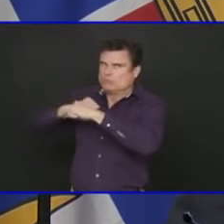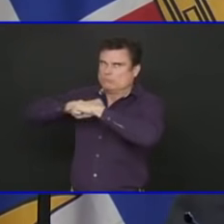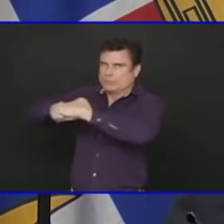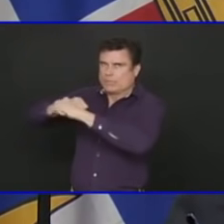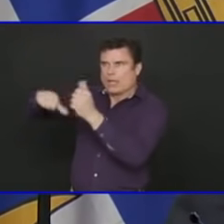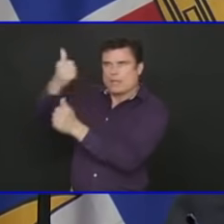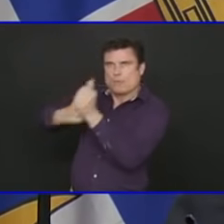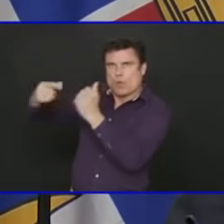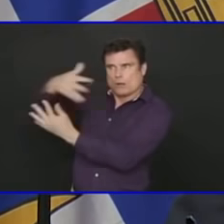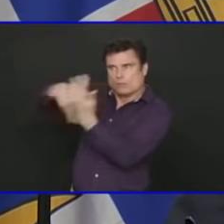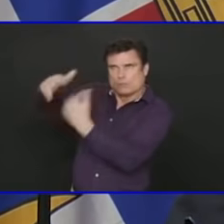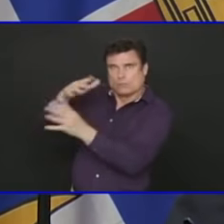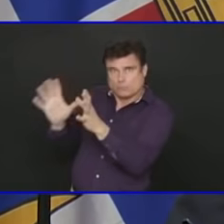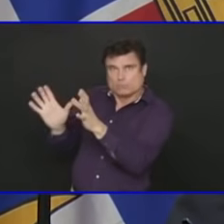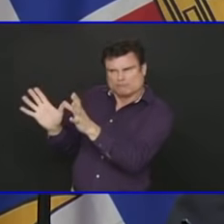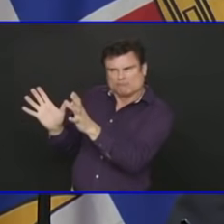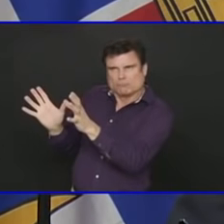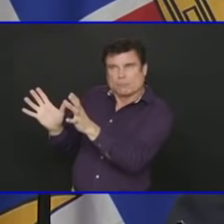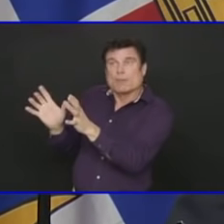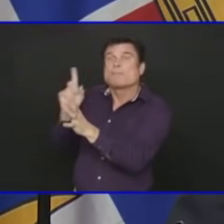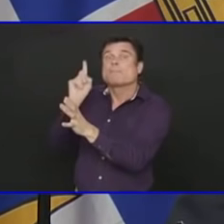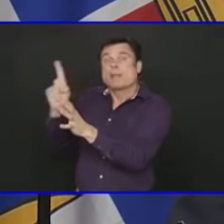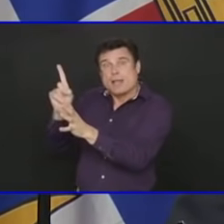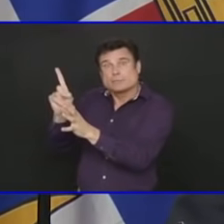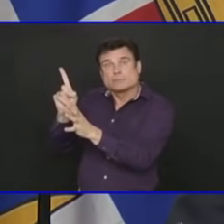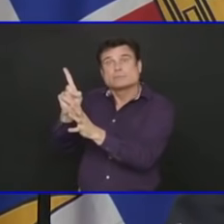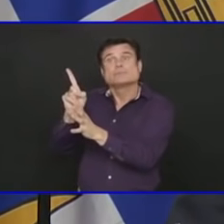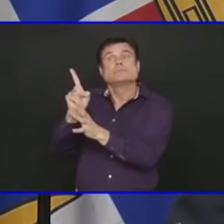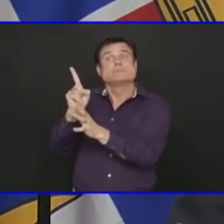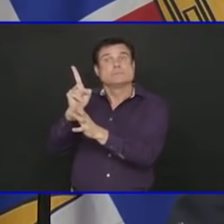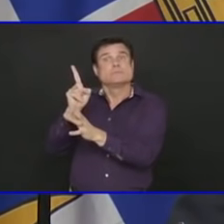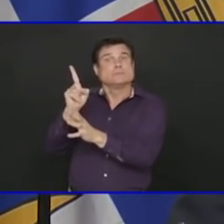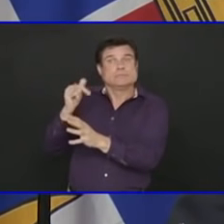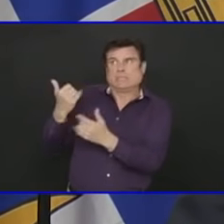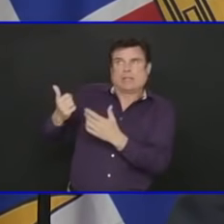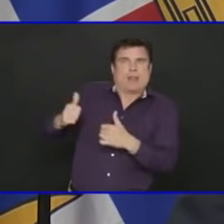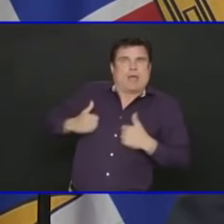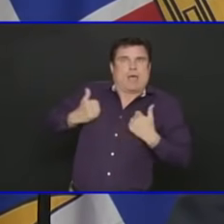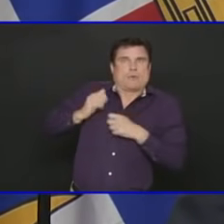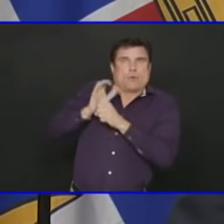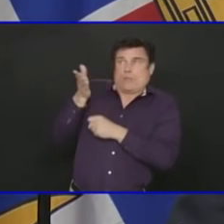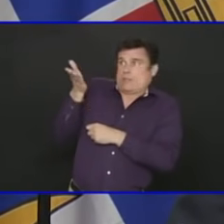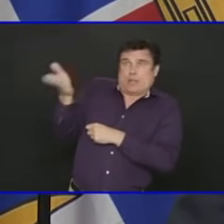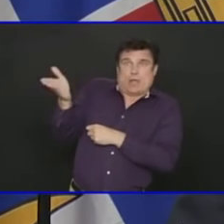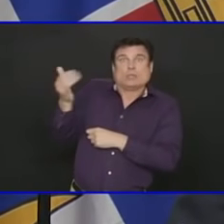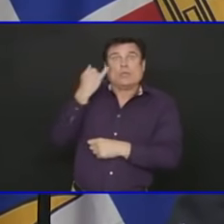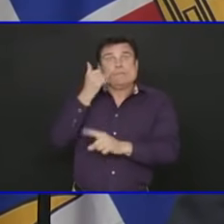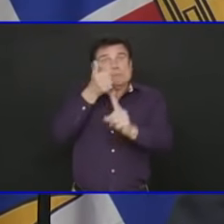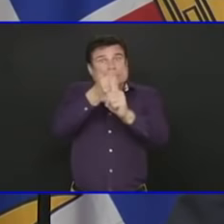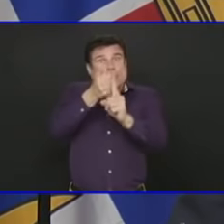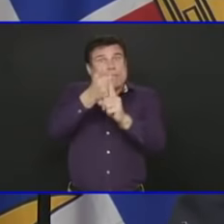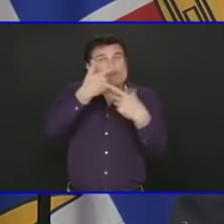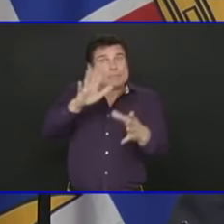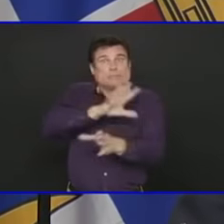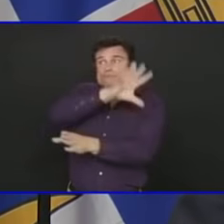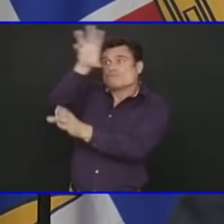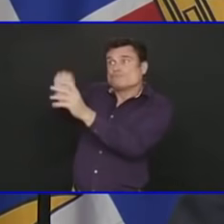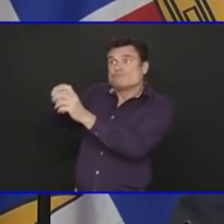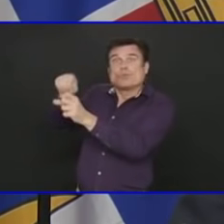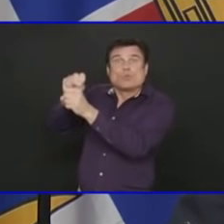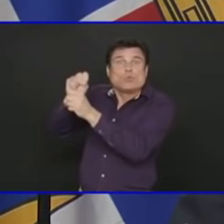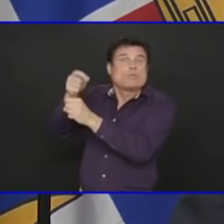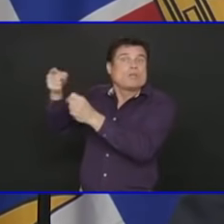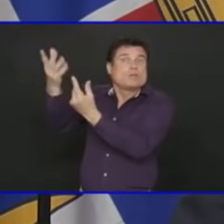outbreak, we do here in BC require people to self-isolate whilst they're here. And that is because we